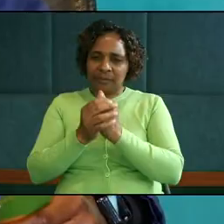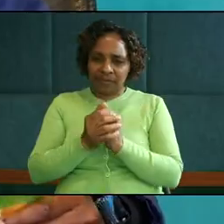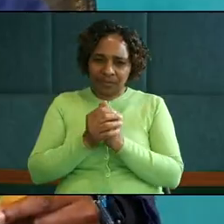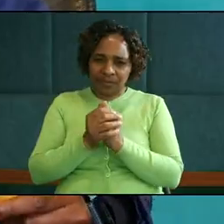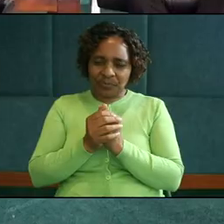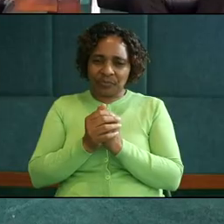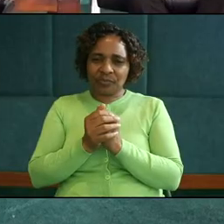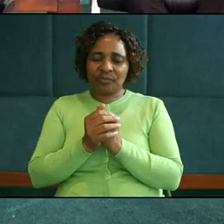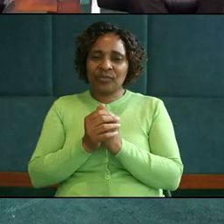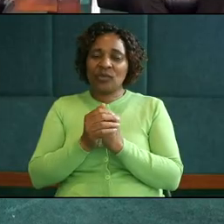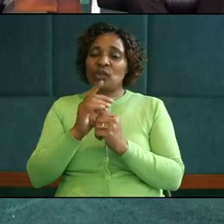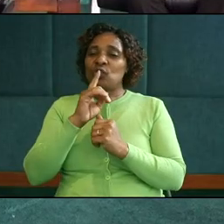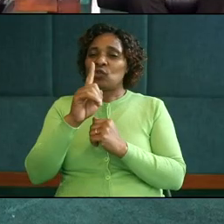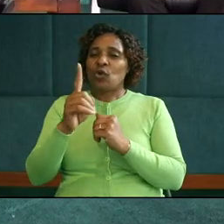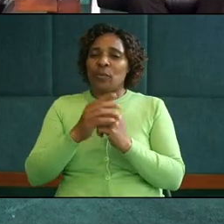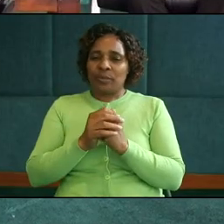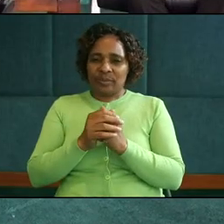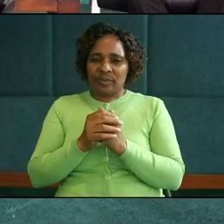Okay, so